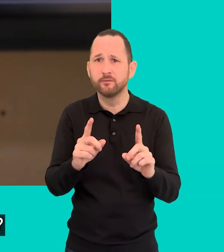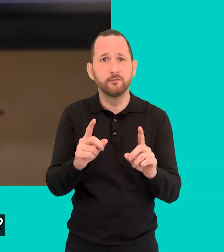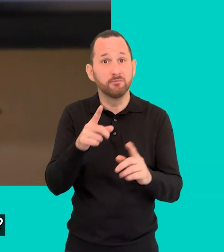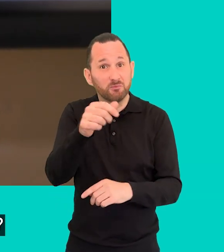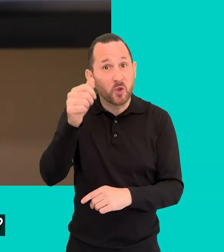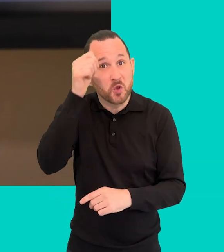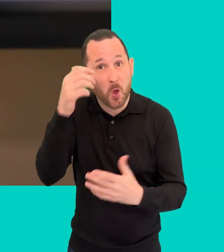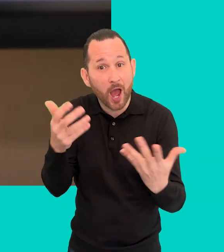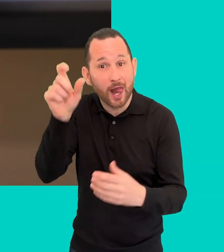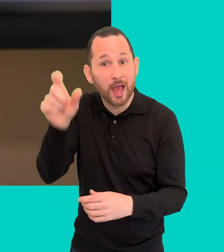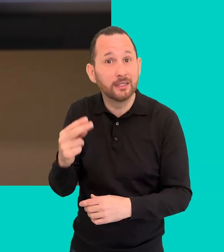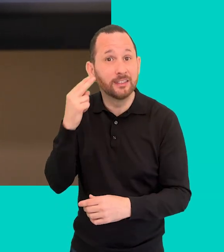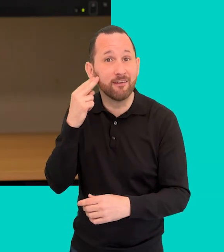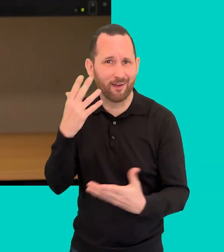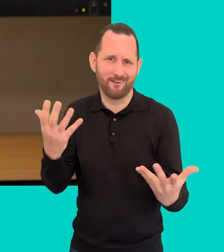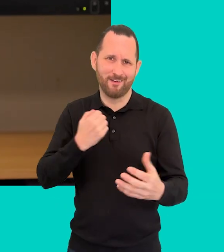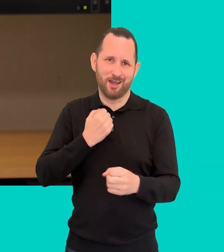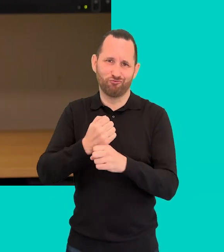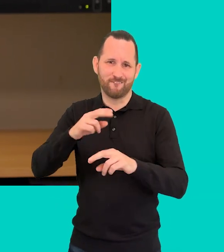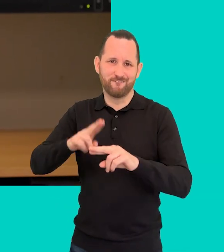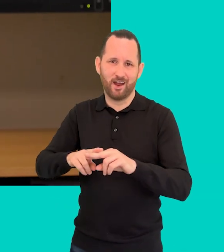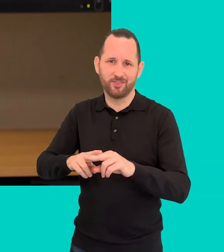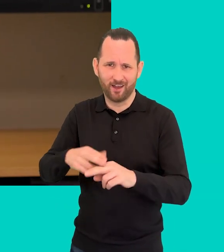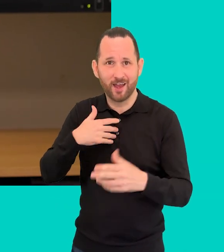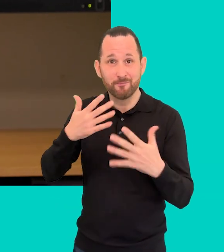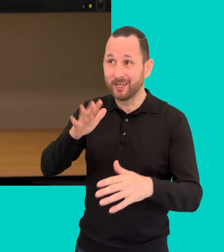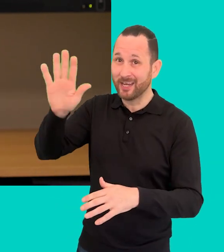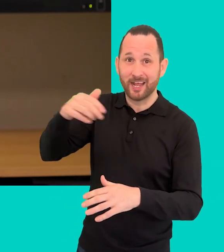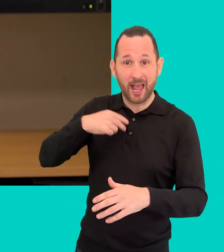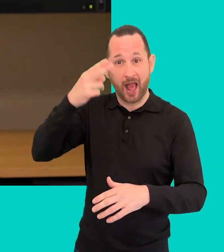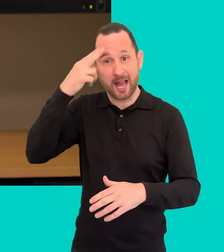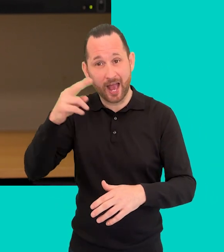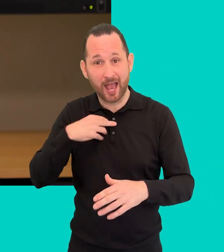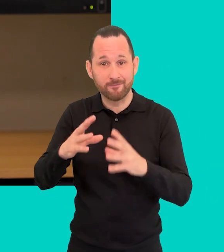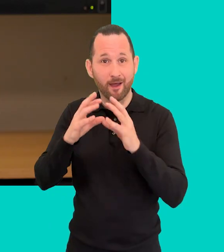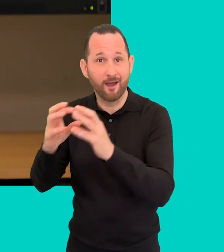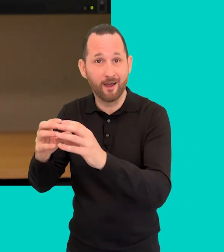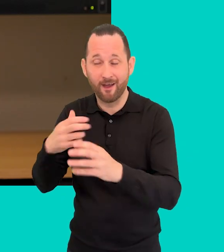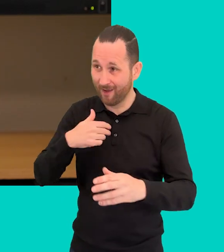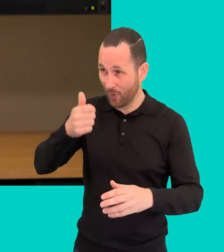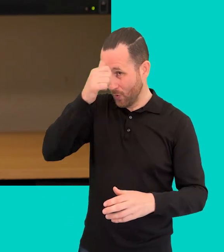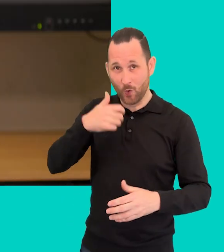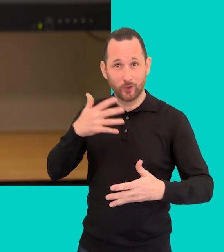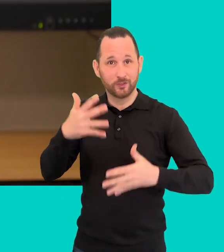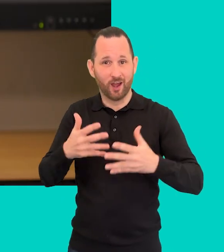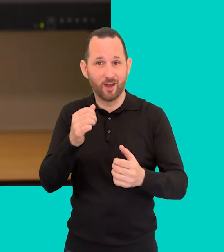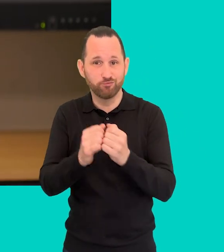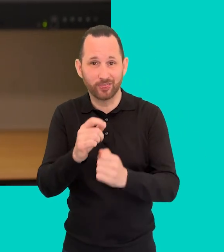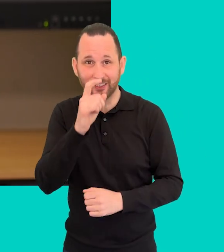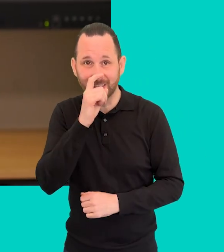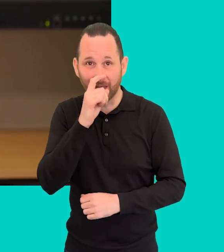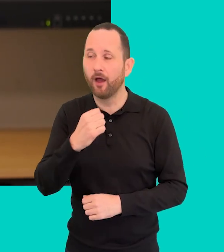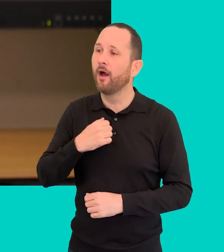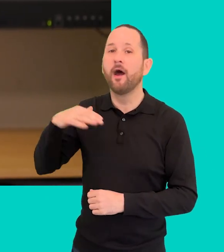deaf? My granddad. I showed him my name. I showed him brother and sister. My little brother